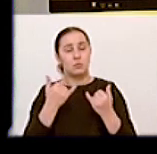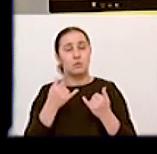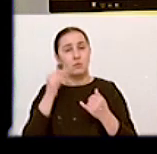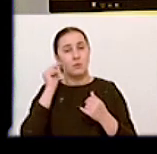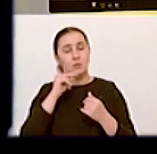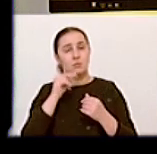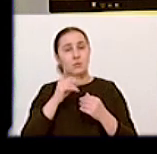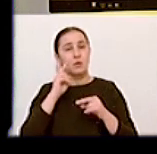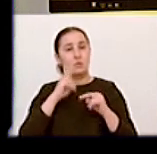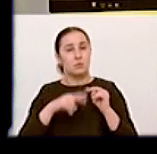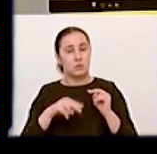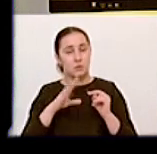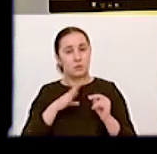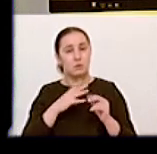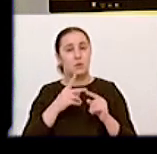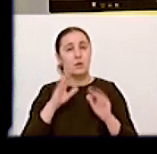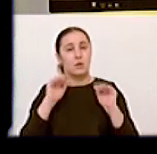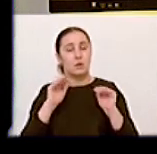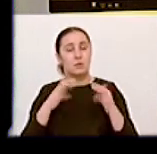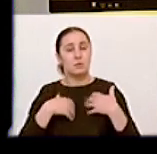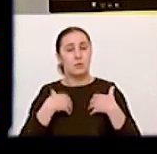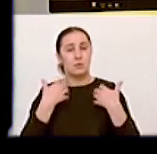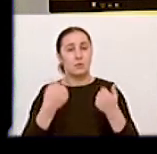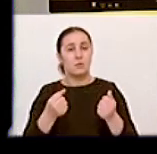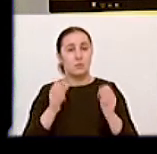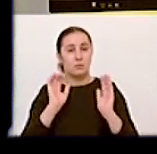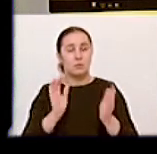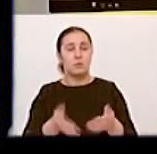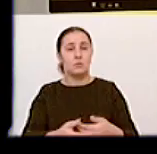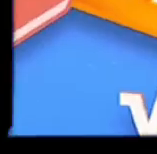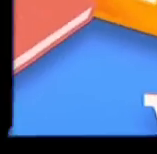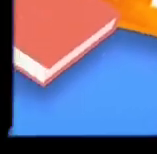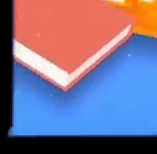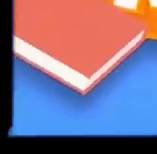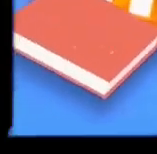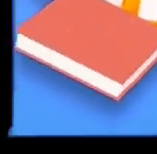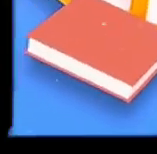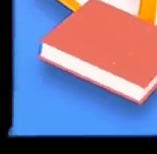darsimiz yakuniga yetdi. Xayr, salomat bo'ling.